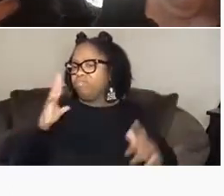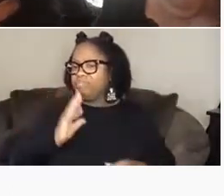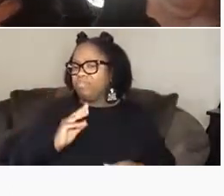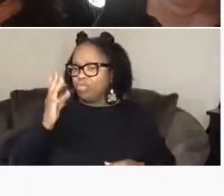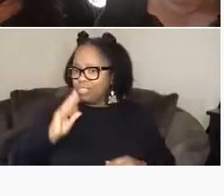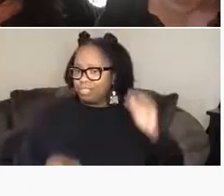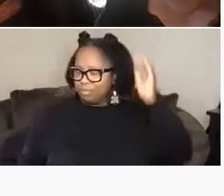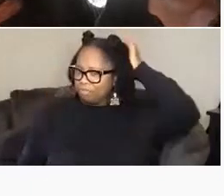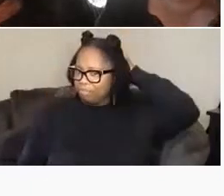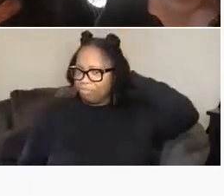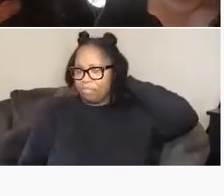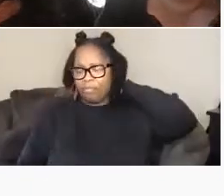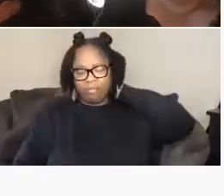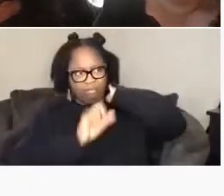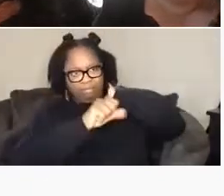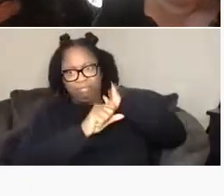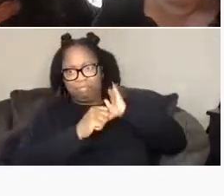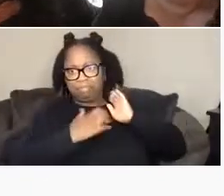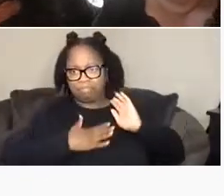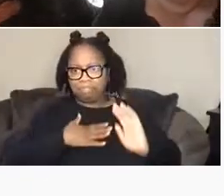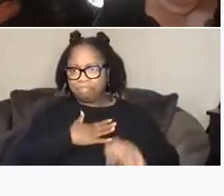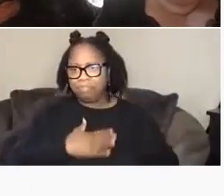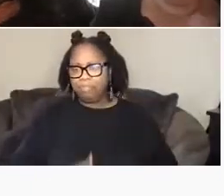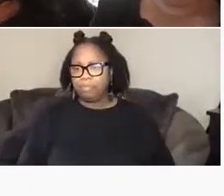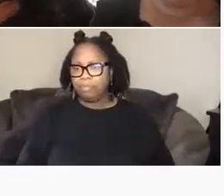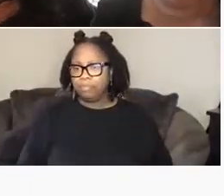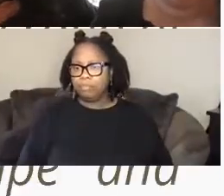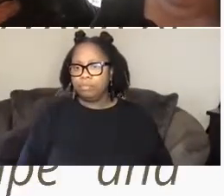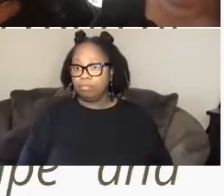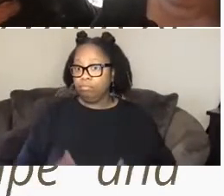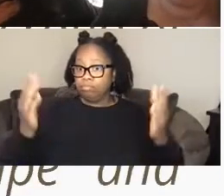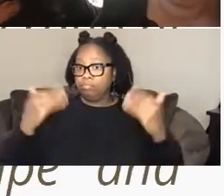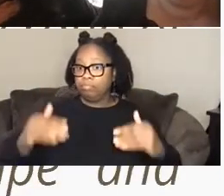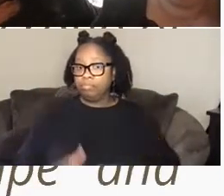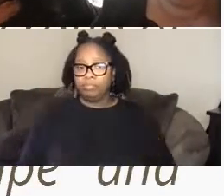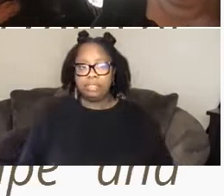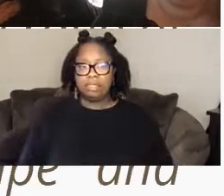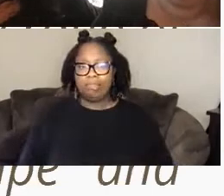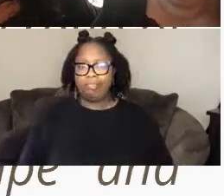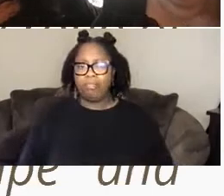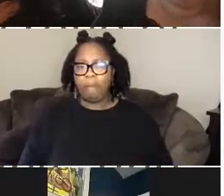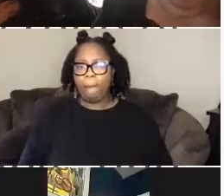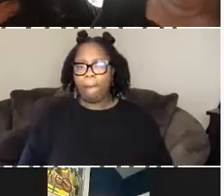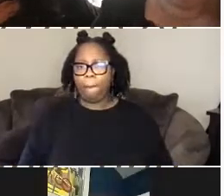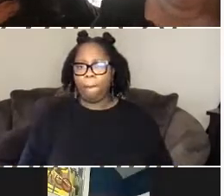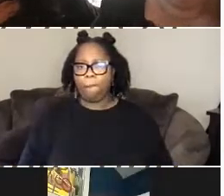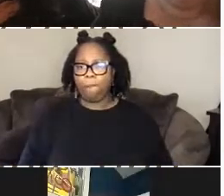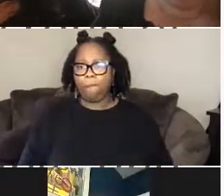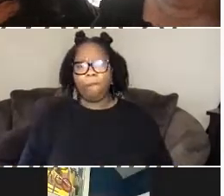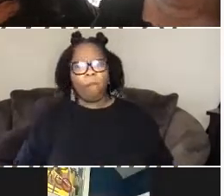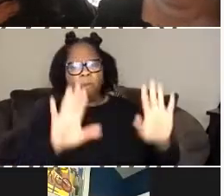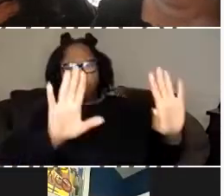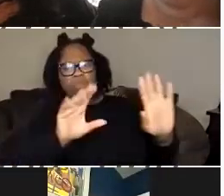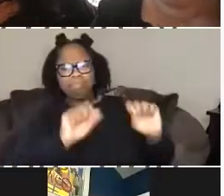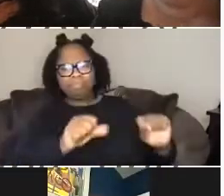experience. Yes, please do. So can we move to the next slide, please? Can I just add